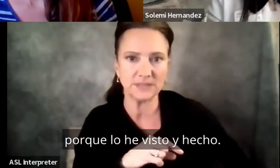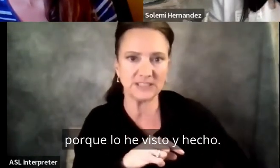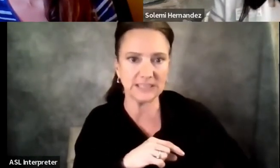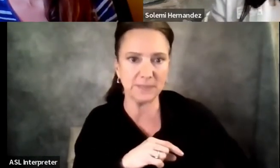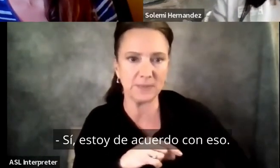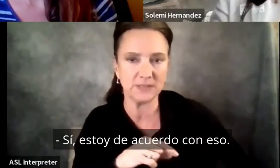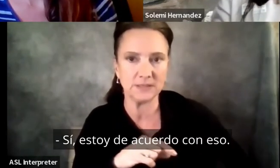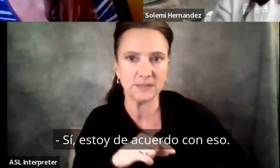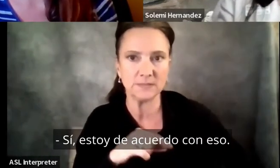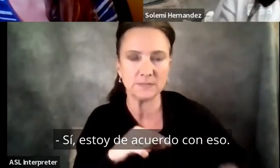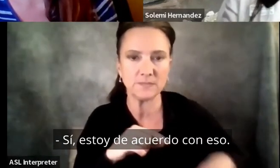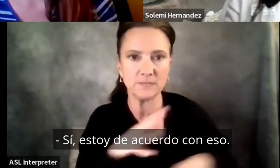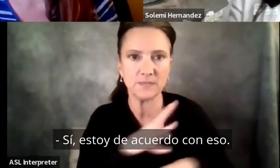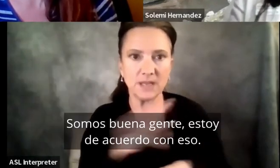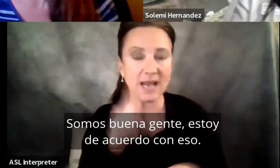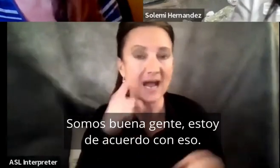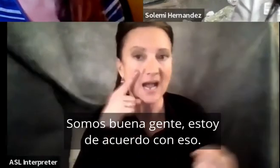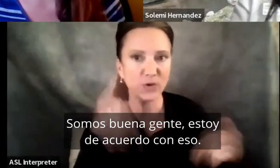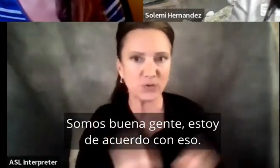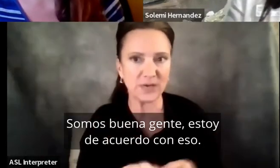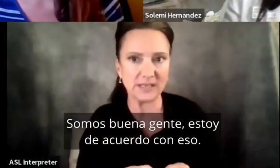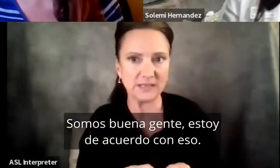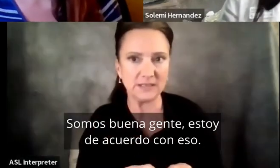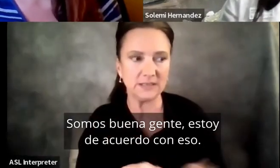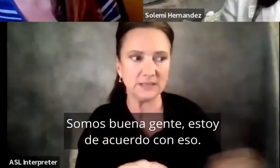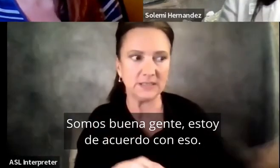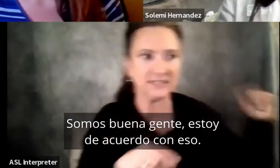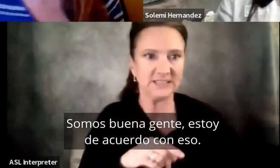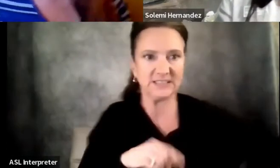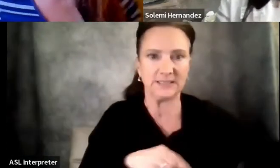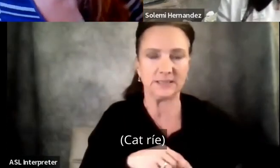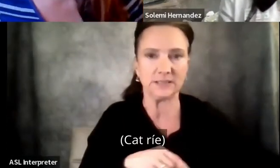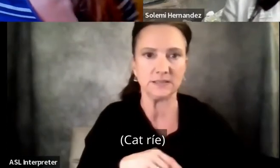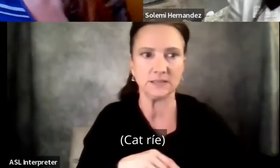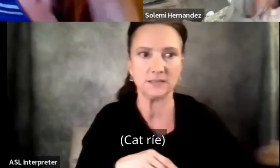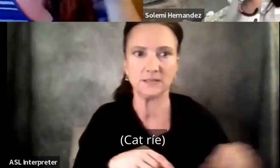and done. Yes, I agree with that. We're good people. I agree with that.